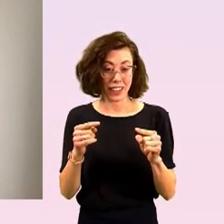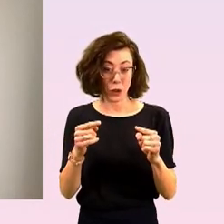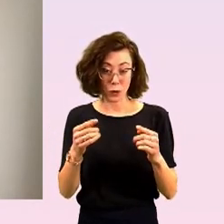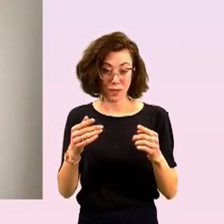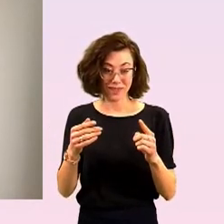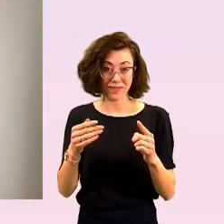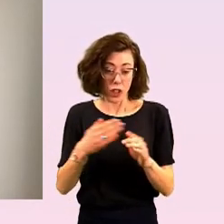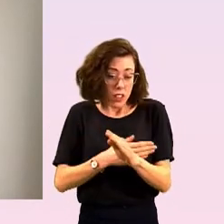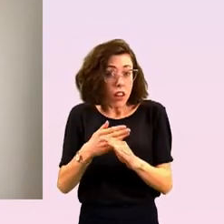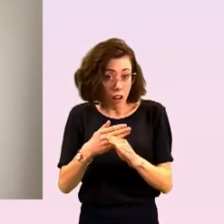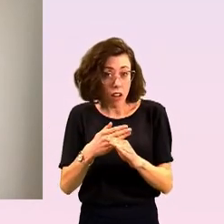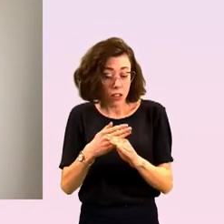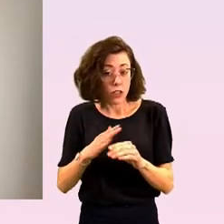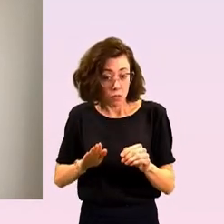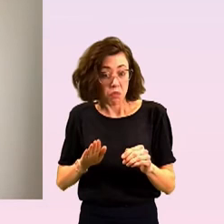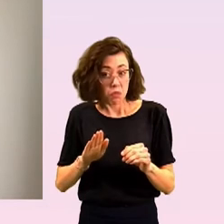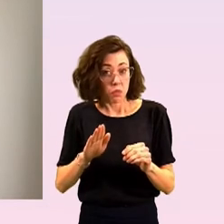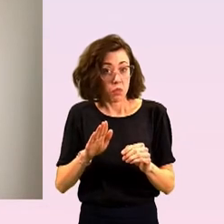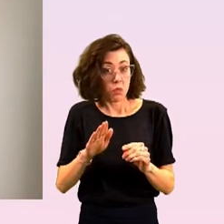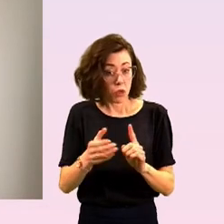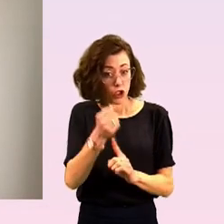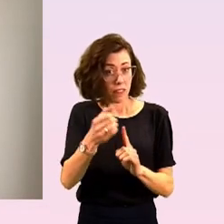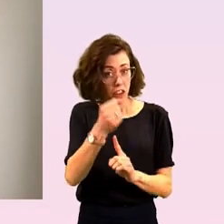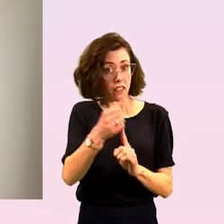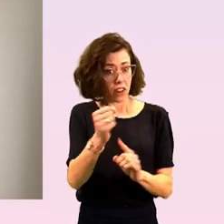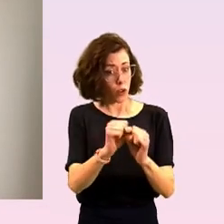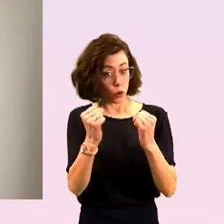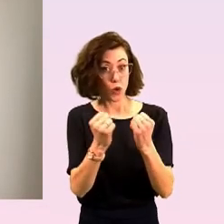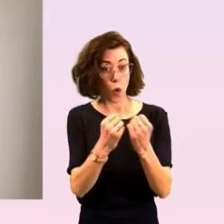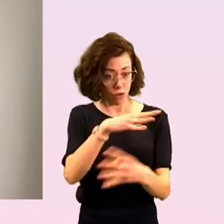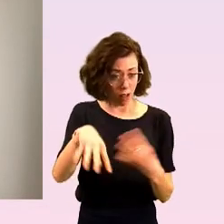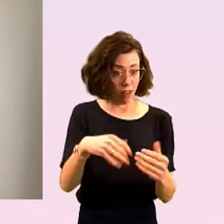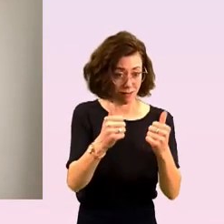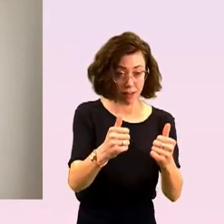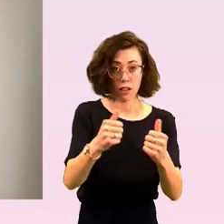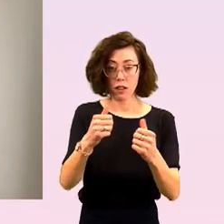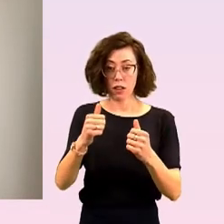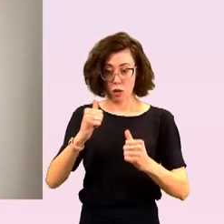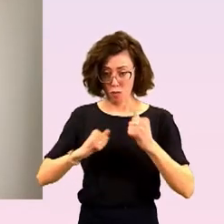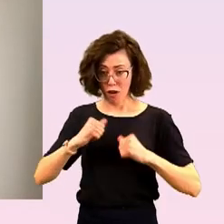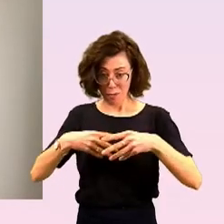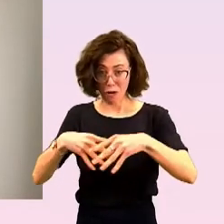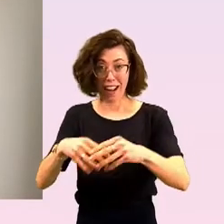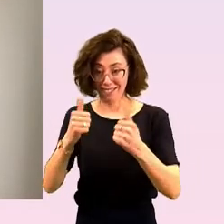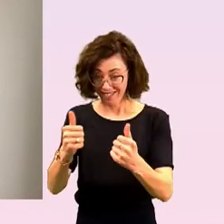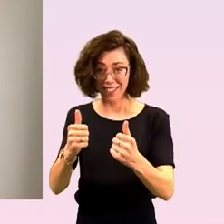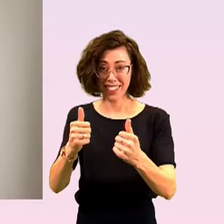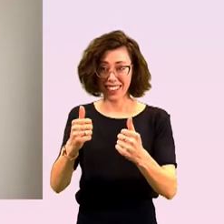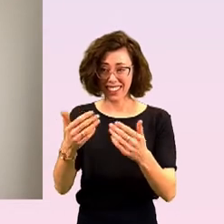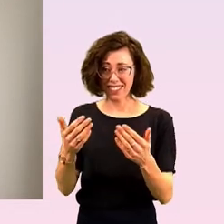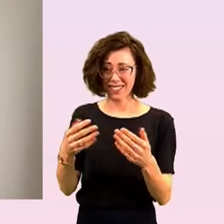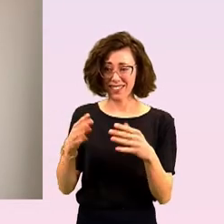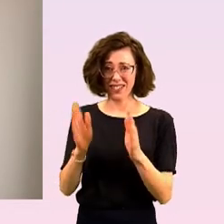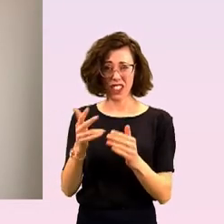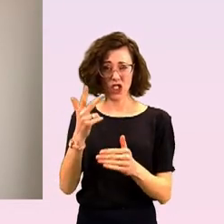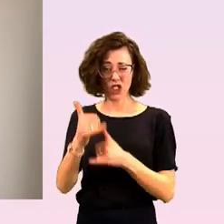of start off and it's great and it's a social scene and you do the Pride parades, and then it's kind of, well, we've done 3 years of those, is there anything